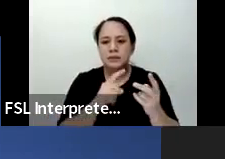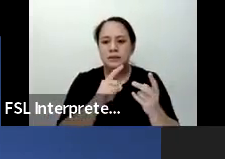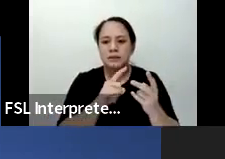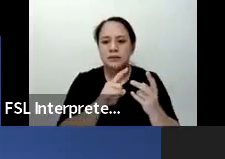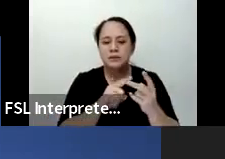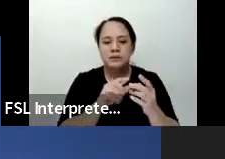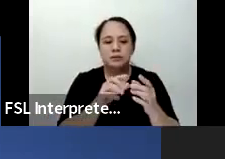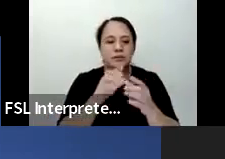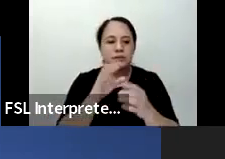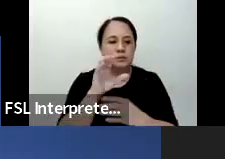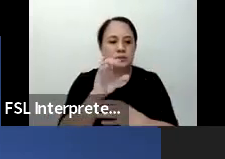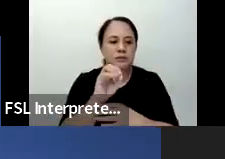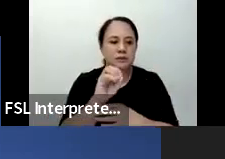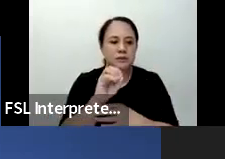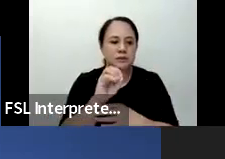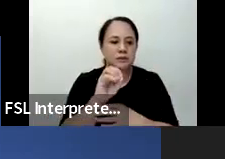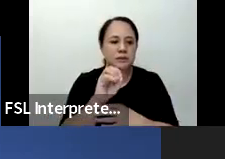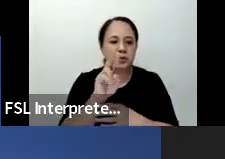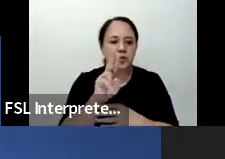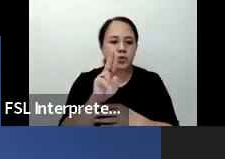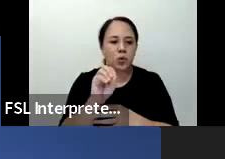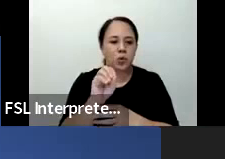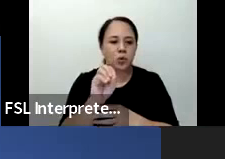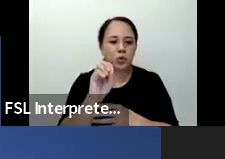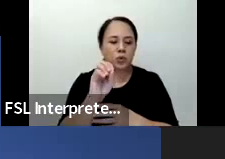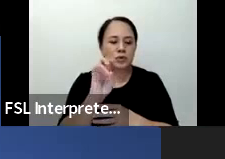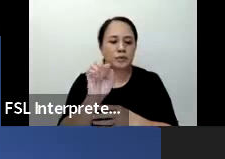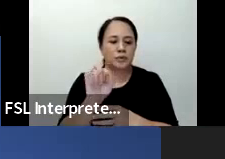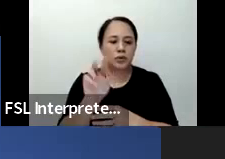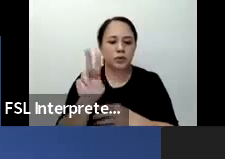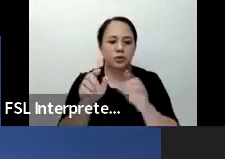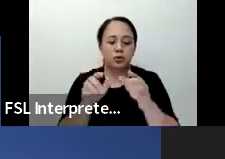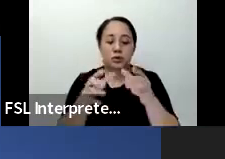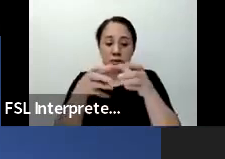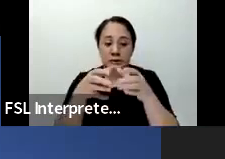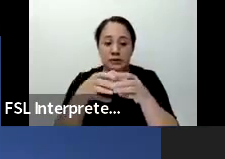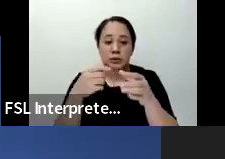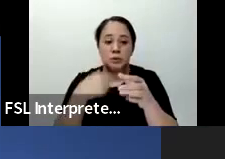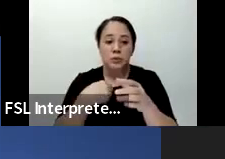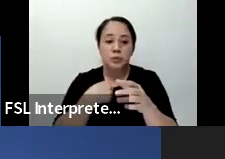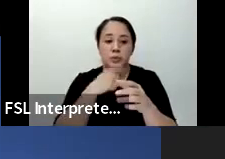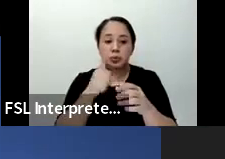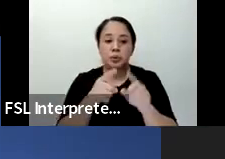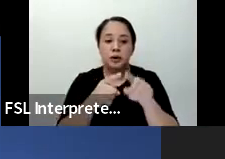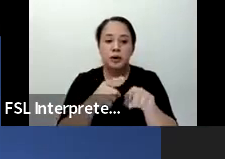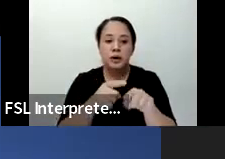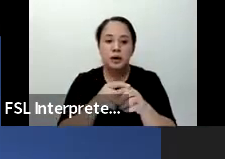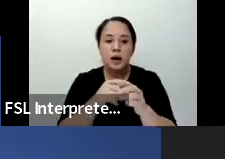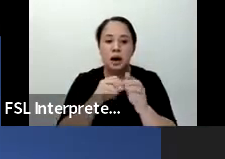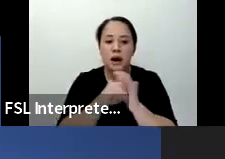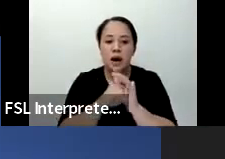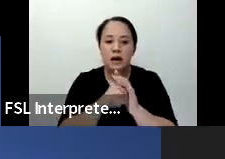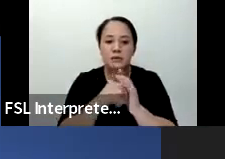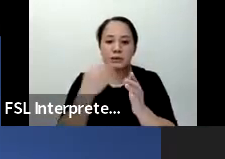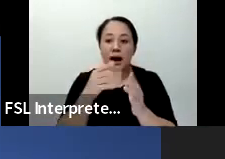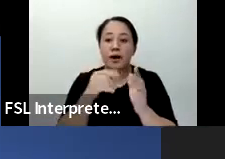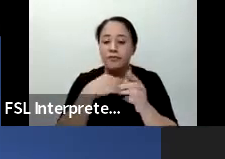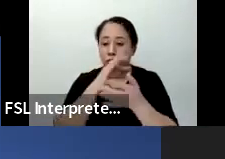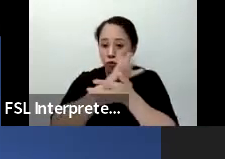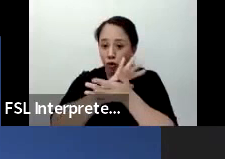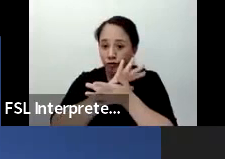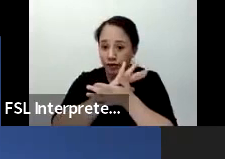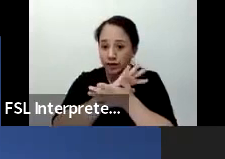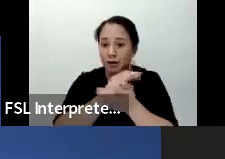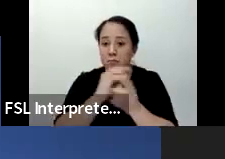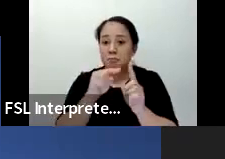7.2, virus not identified, which are deaths where the individual was clinically or epidemiologically diagnosed with COVID-19,